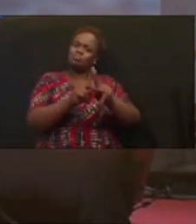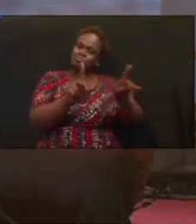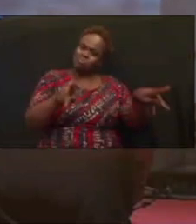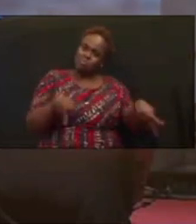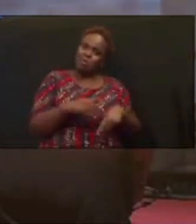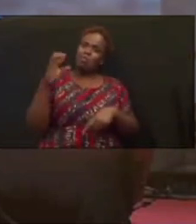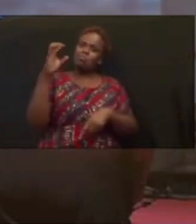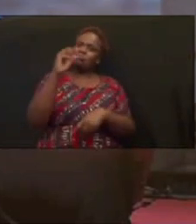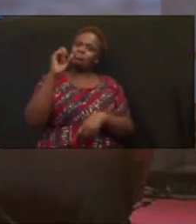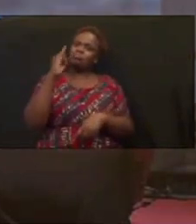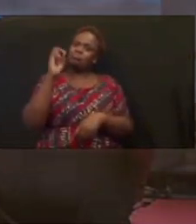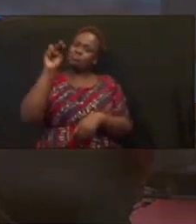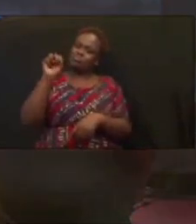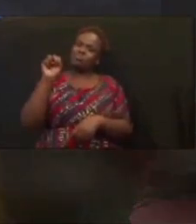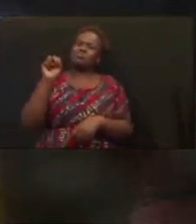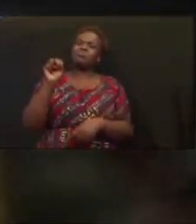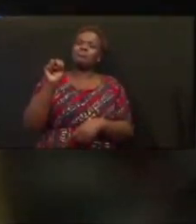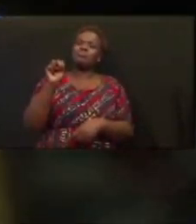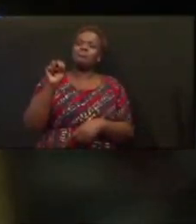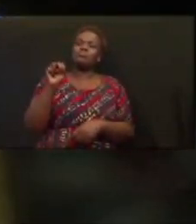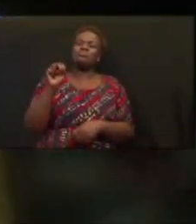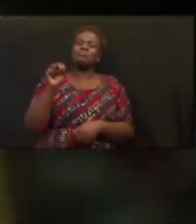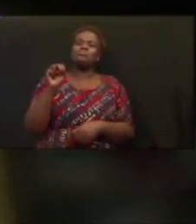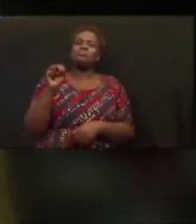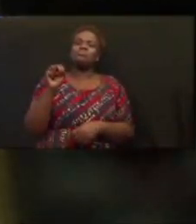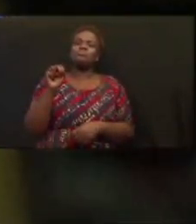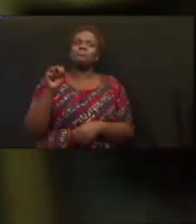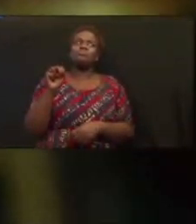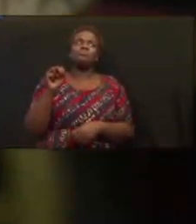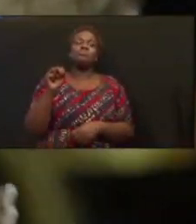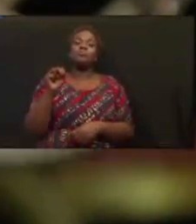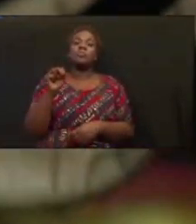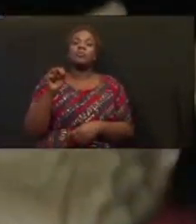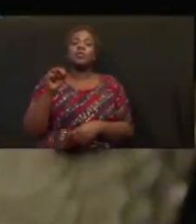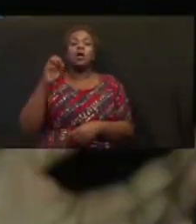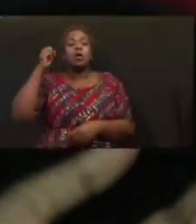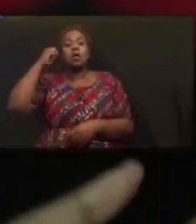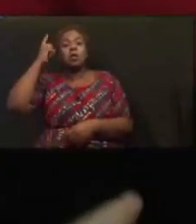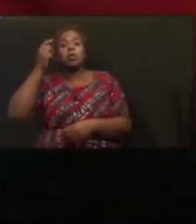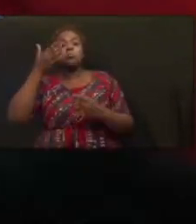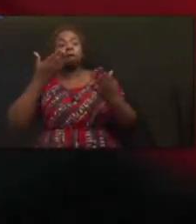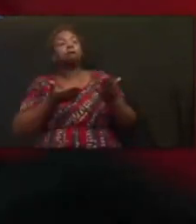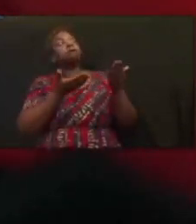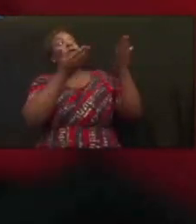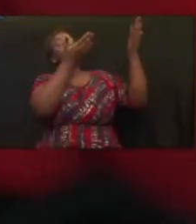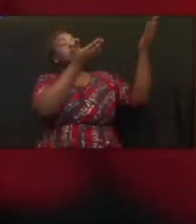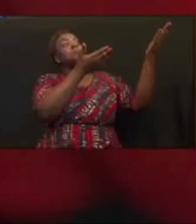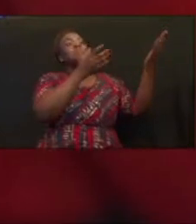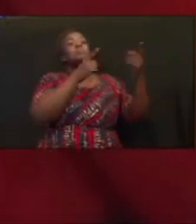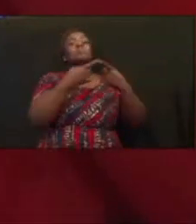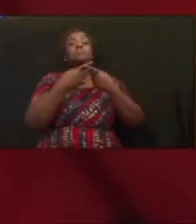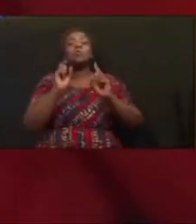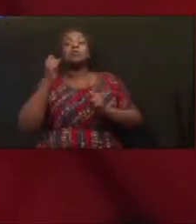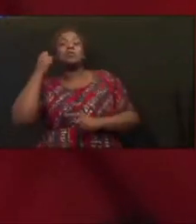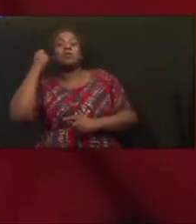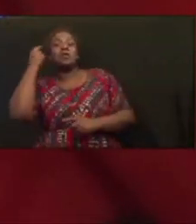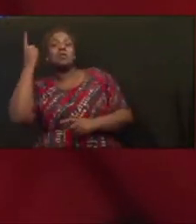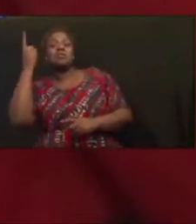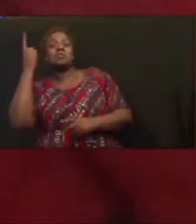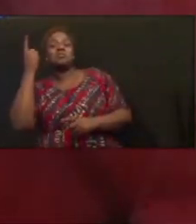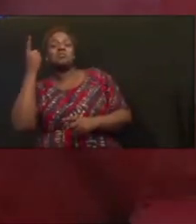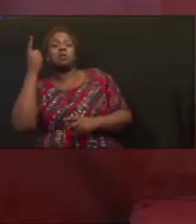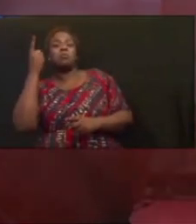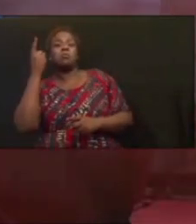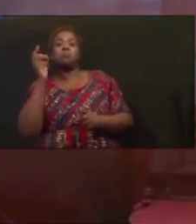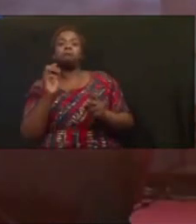as priesthood is concerned. He knew how to offer sacrifices that will go to heaven, but he did not understand this second